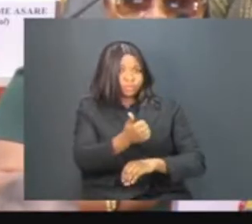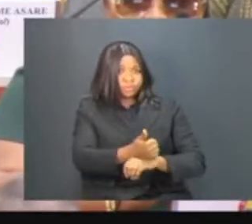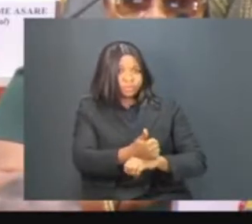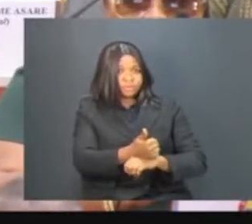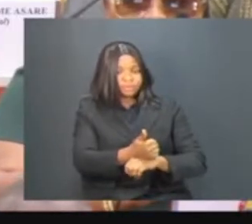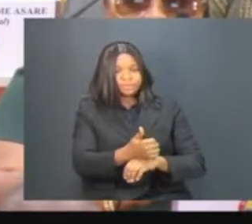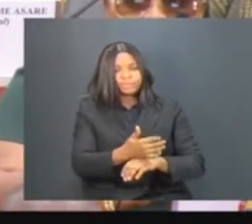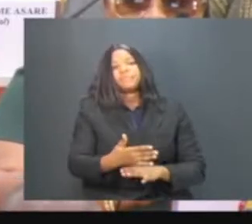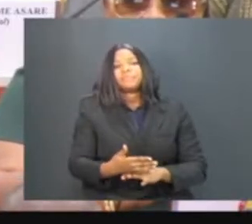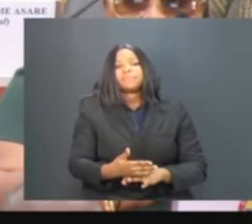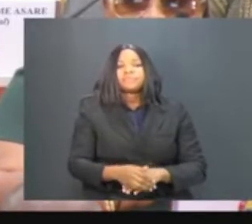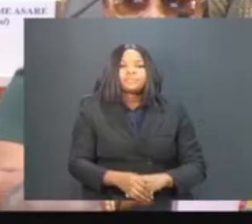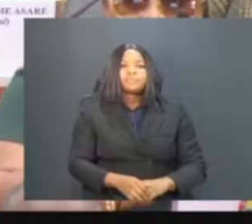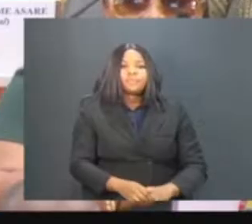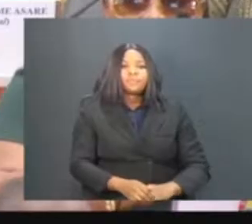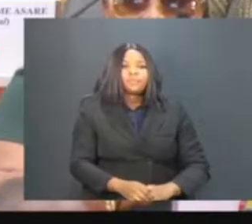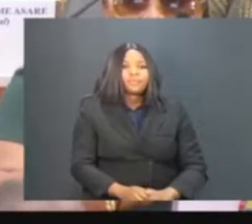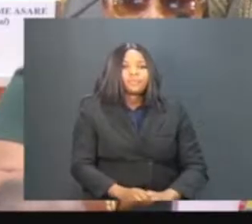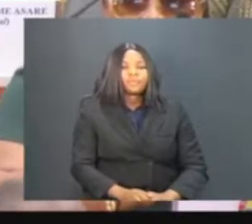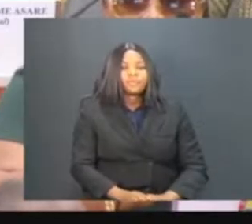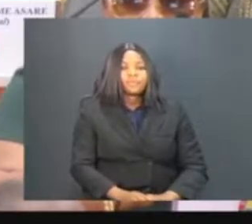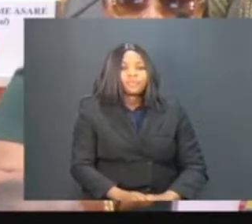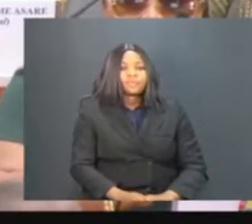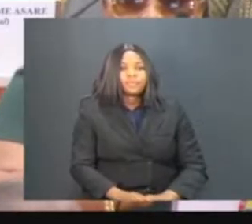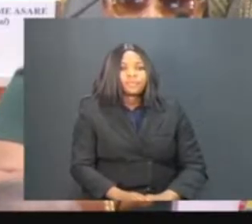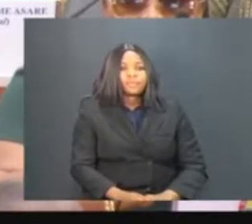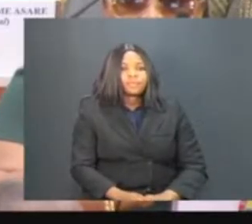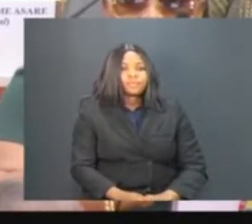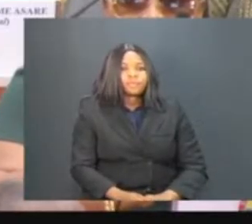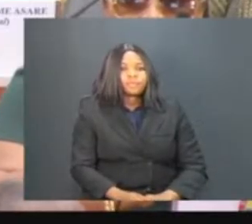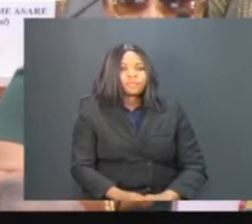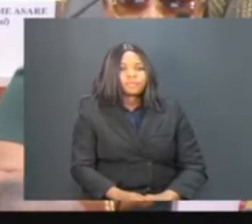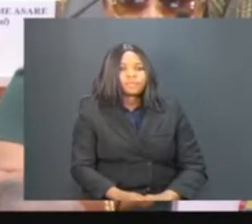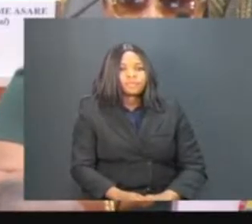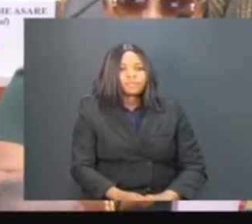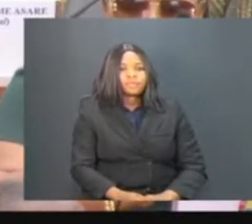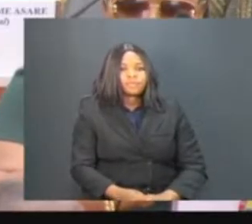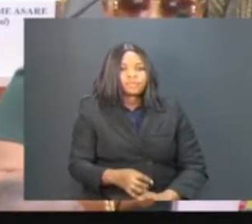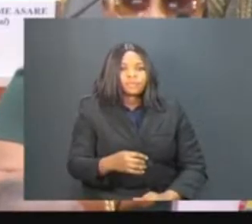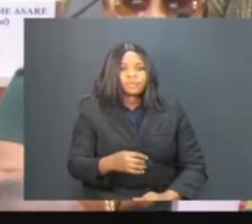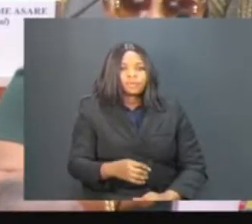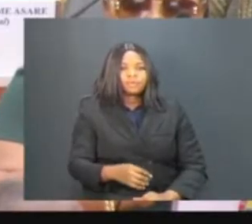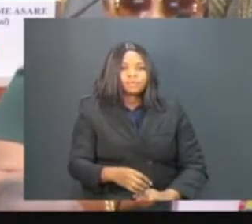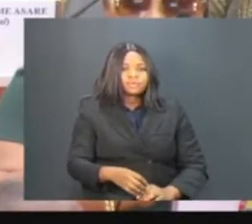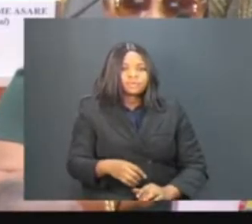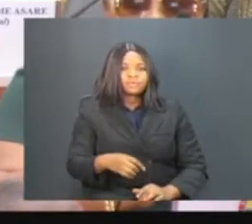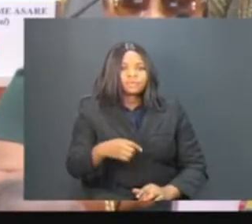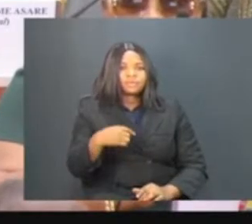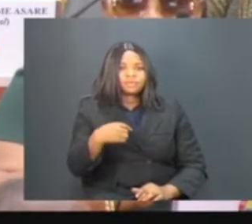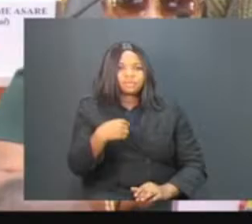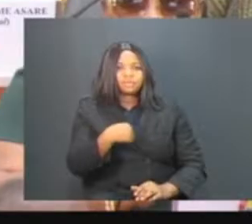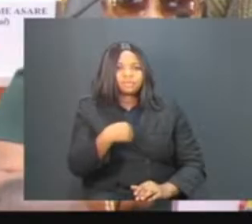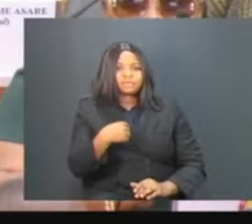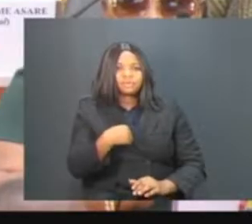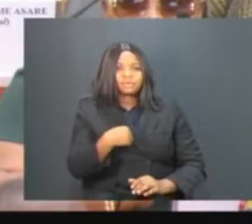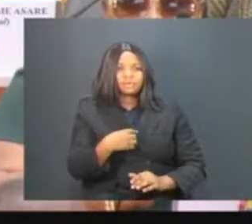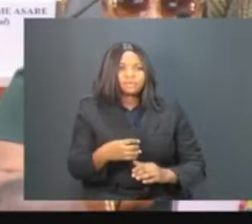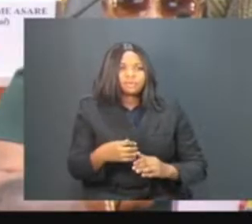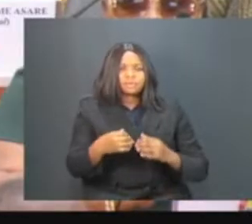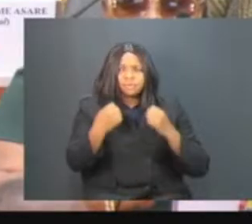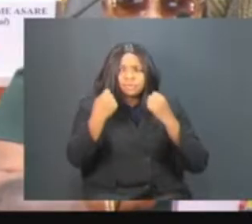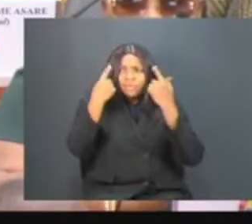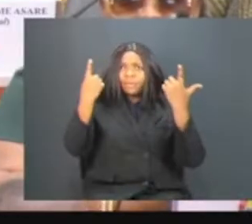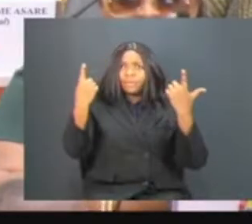Mr. Speaker, I am very, very, very dumbfounded that my colleagues on the